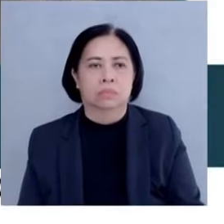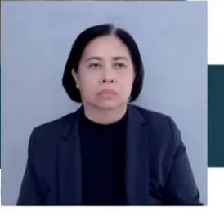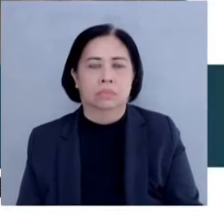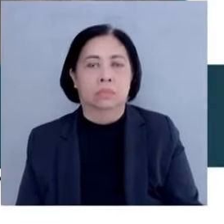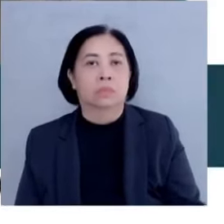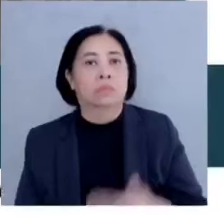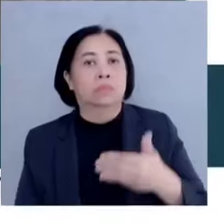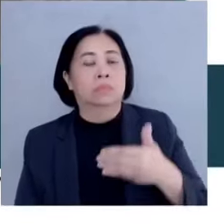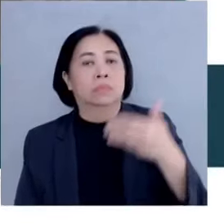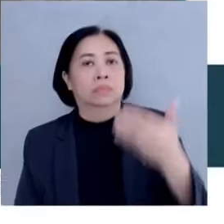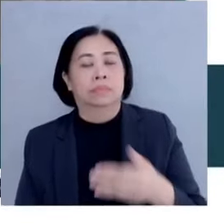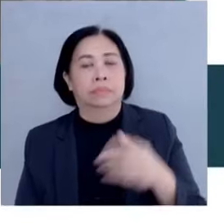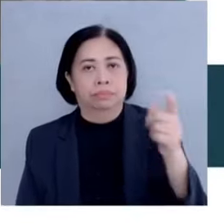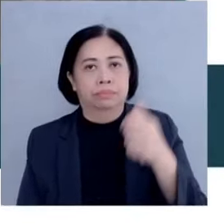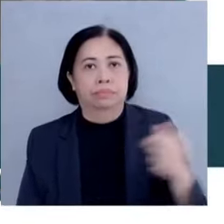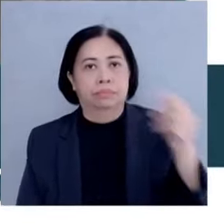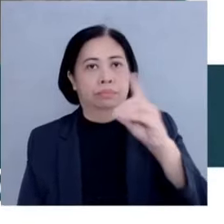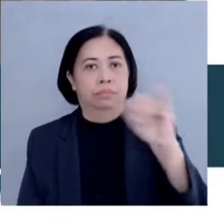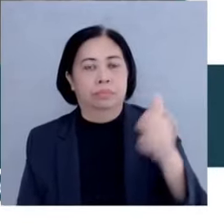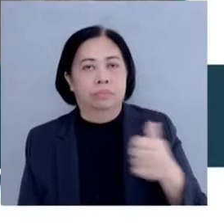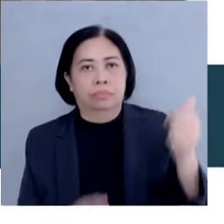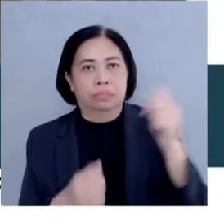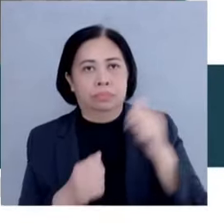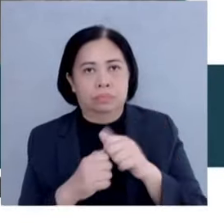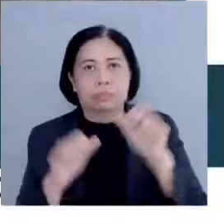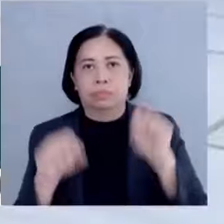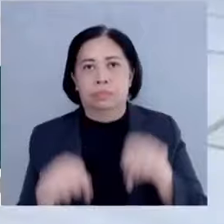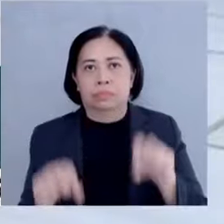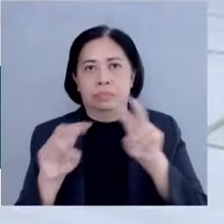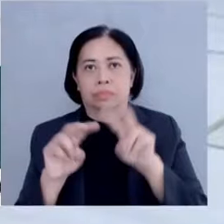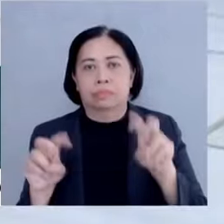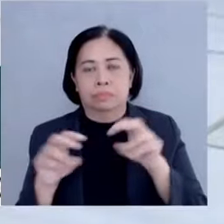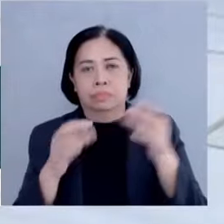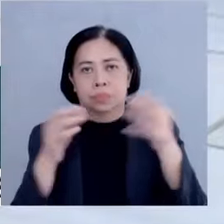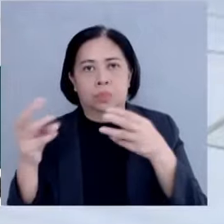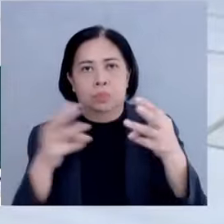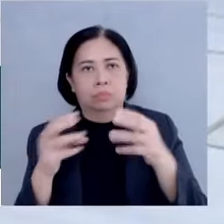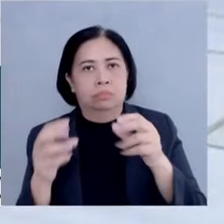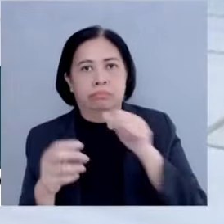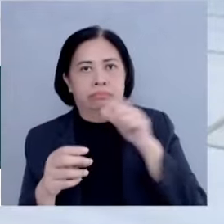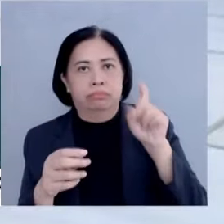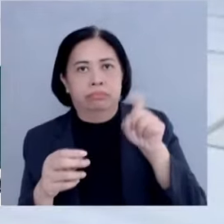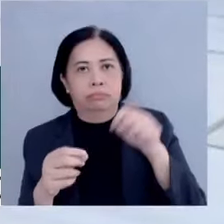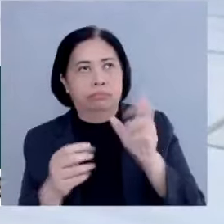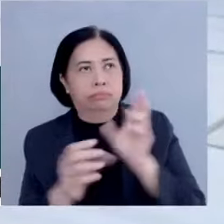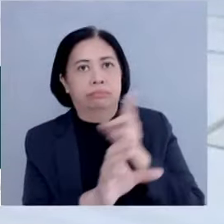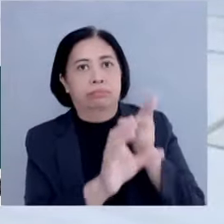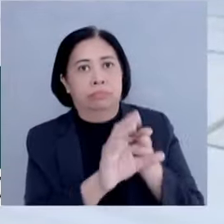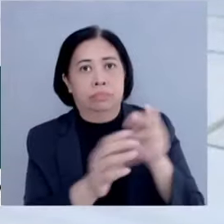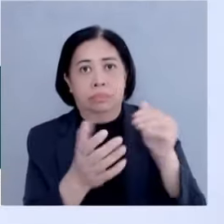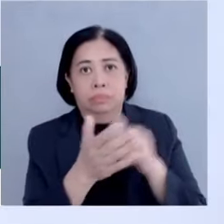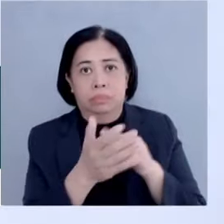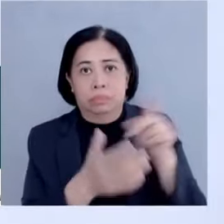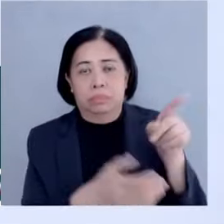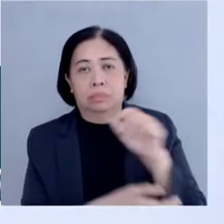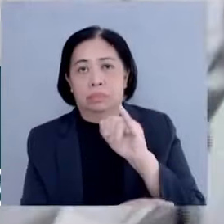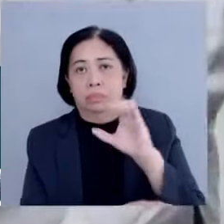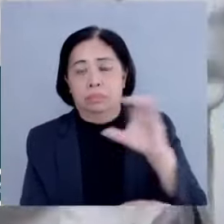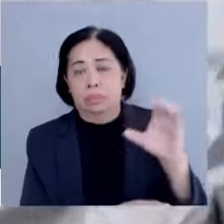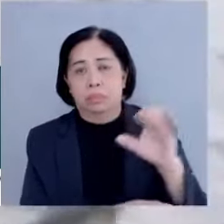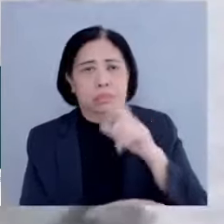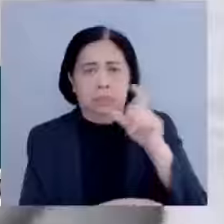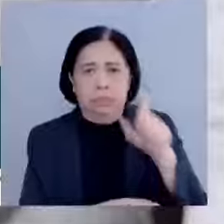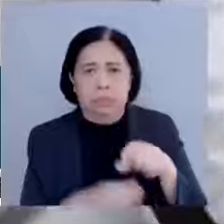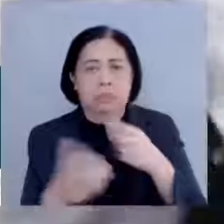Secretary Remulla maintains the Philippines can investigate the drug war killings without having to rejoin the International Criminal Court. The